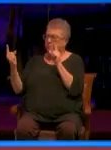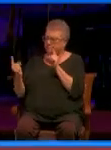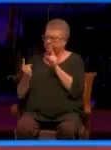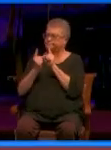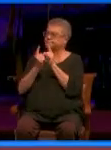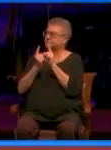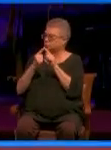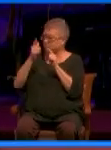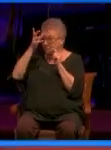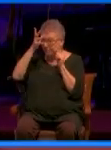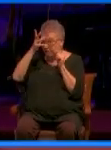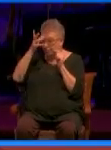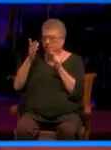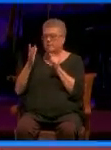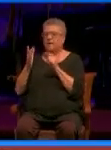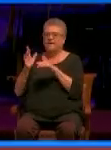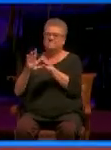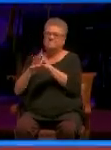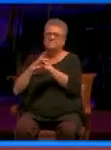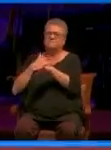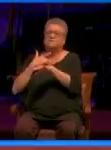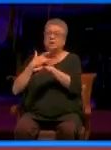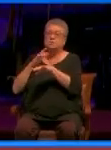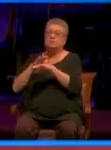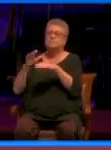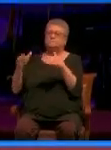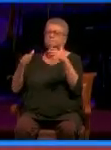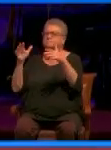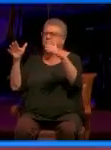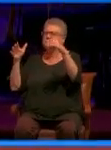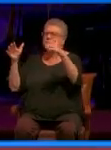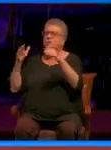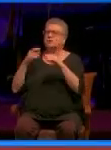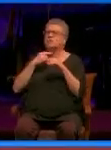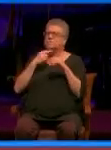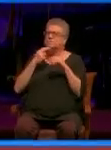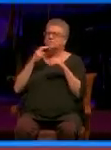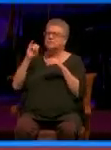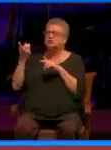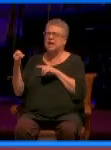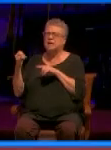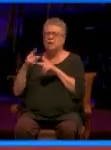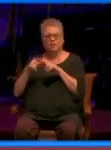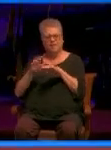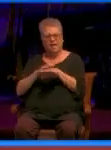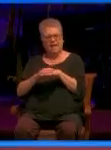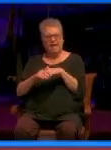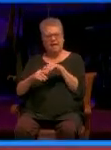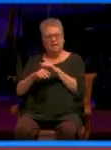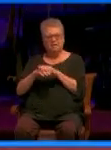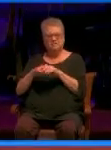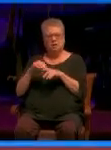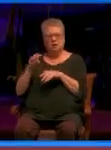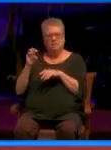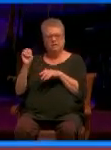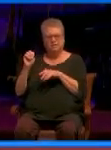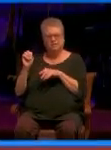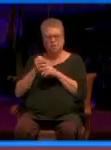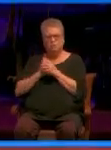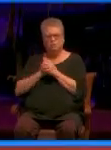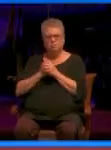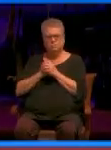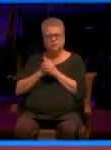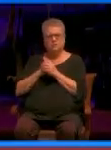his father, who felt him and said, the voice is Jacob's voice, but the hands are the hands of Esau. And he did